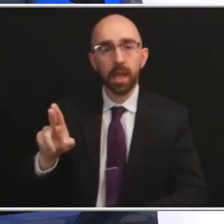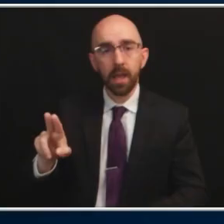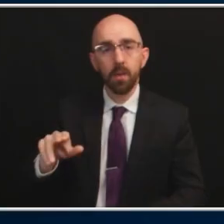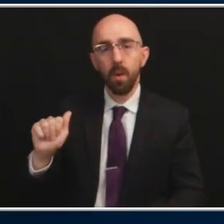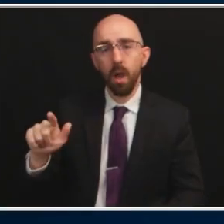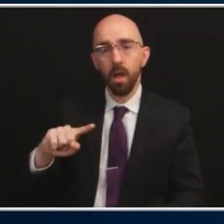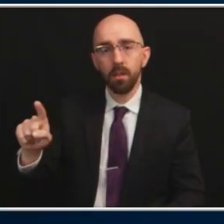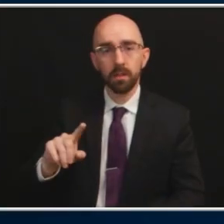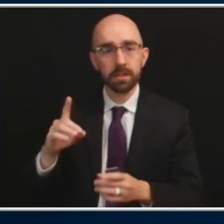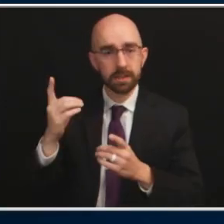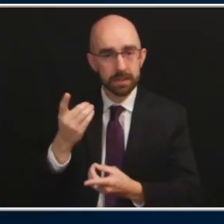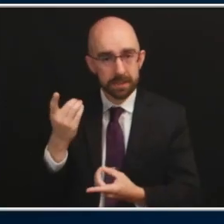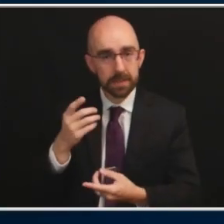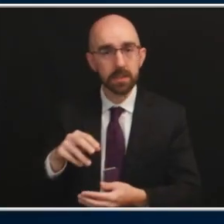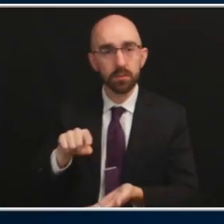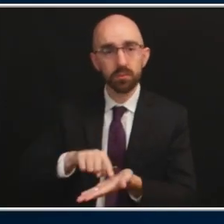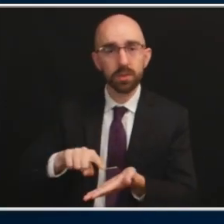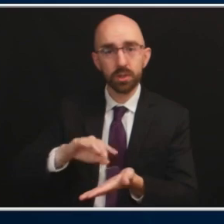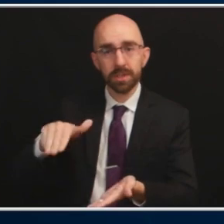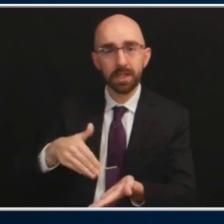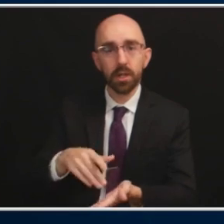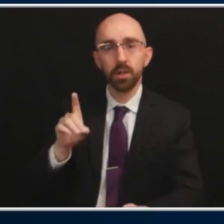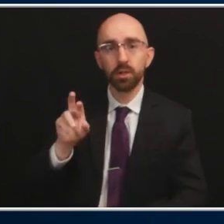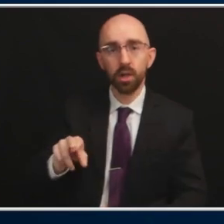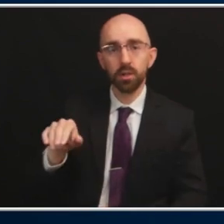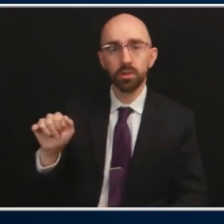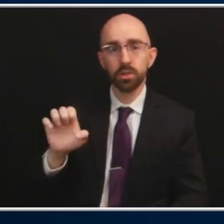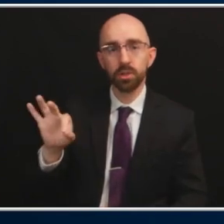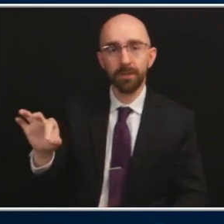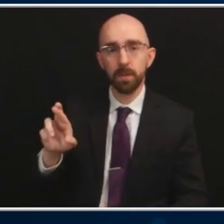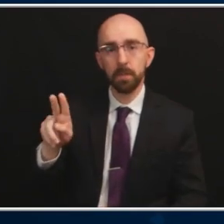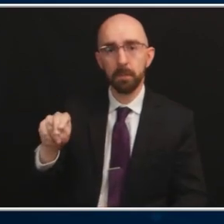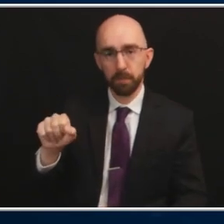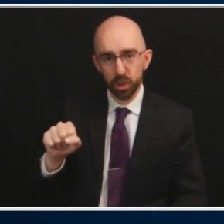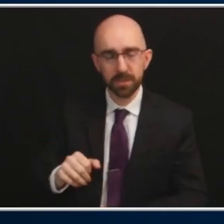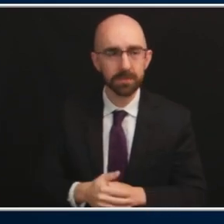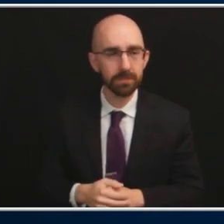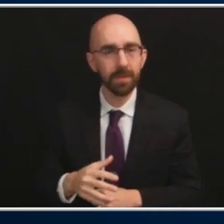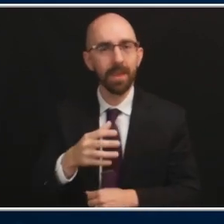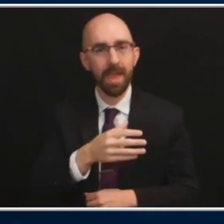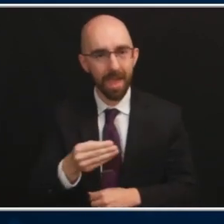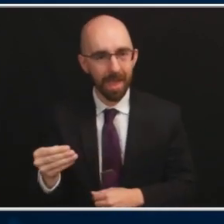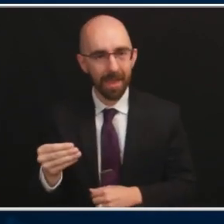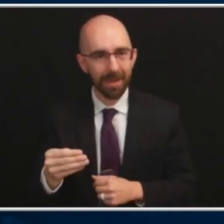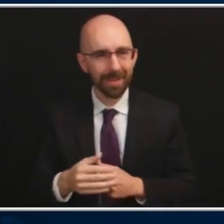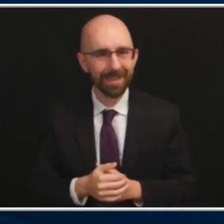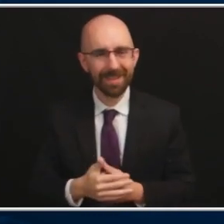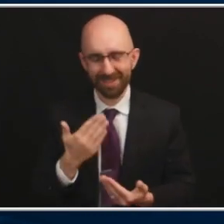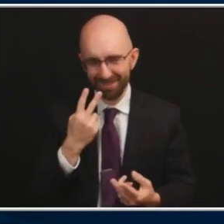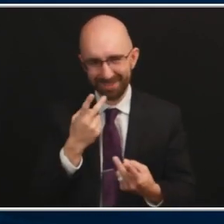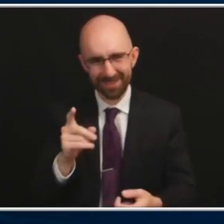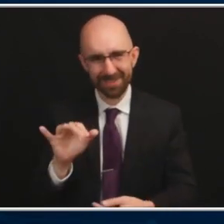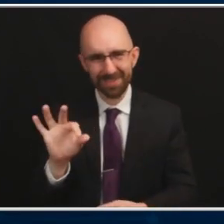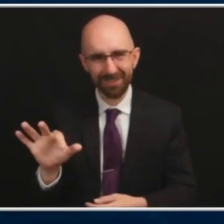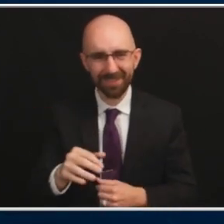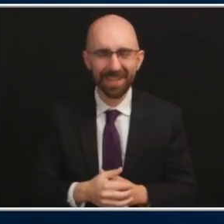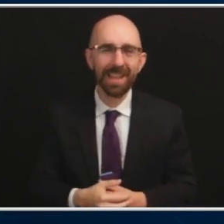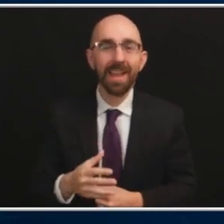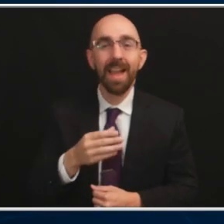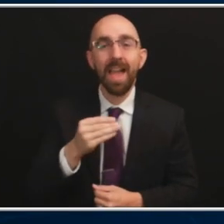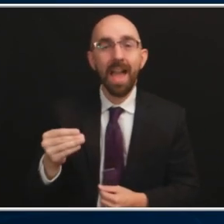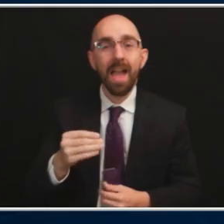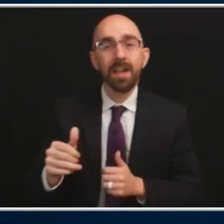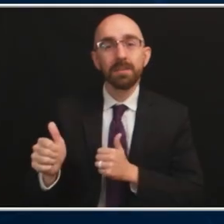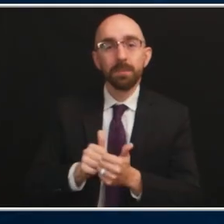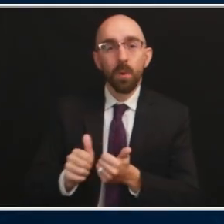Disease Research Center, Dr. Jeff Burns, online. Hi, Dr. Coomer. Good to see you, Jeff. And also a sports medicine